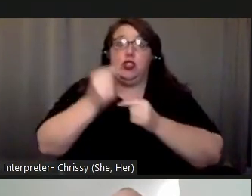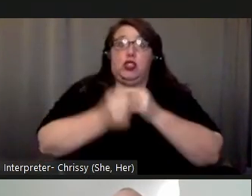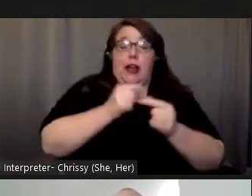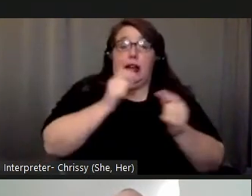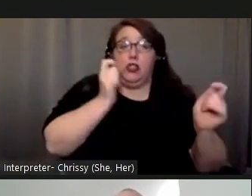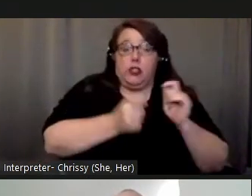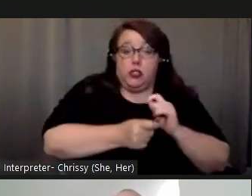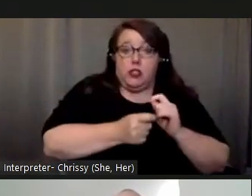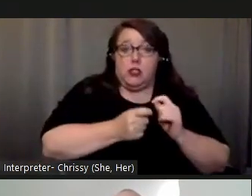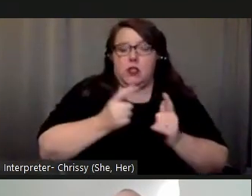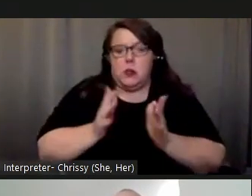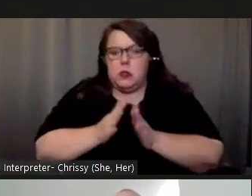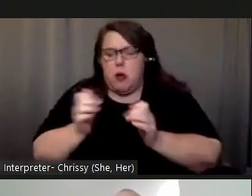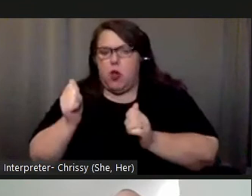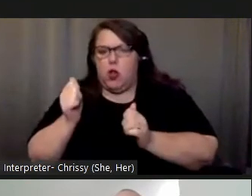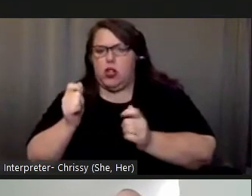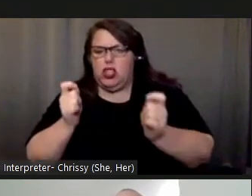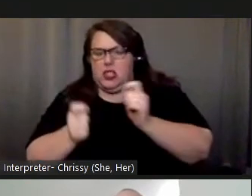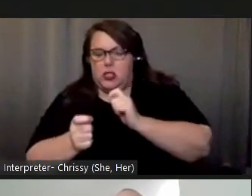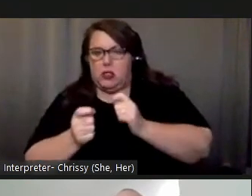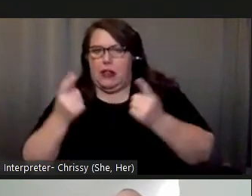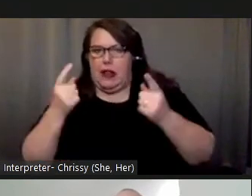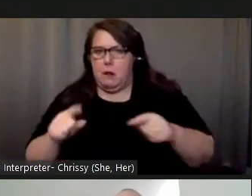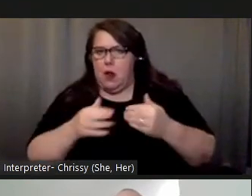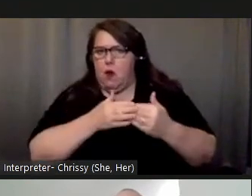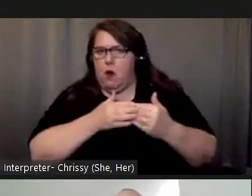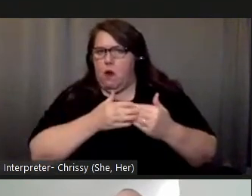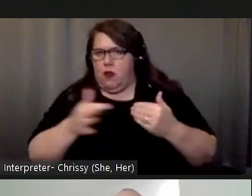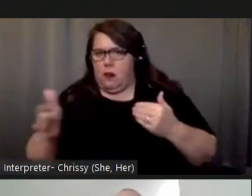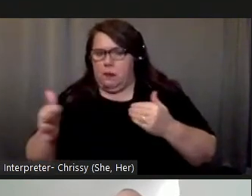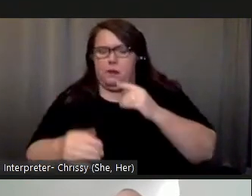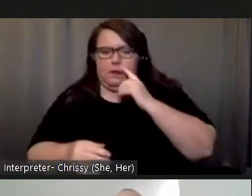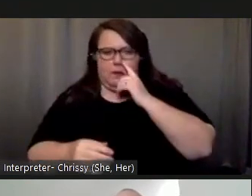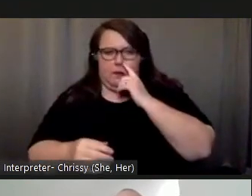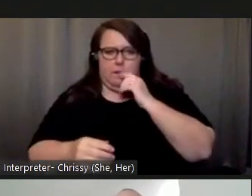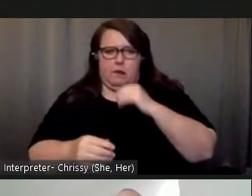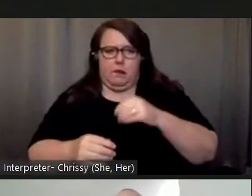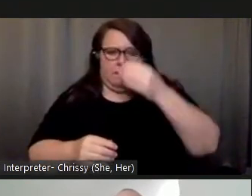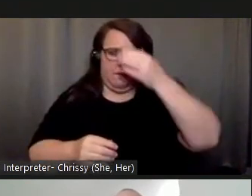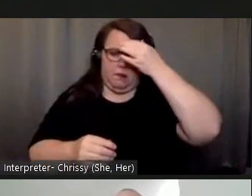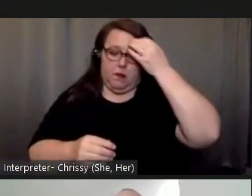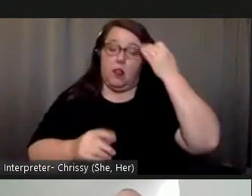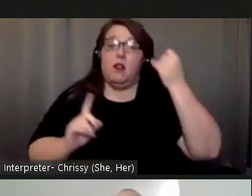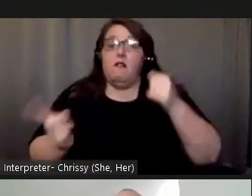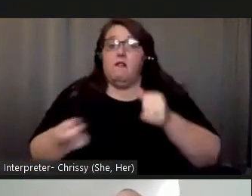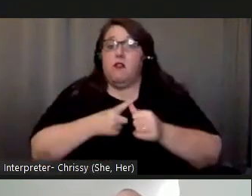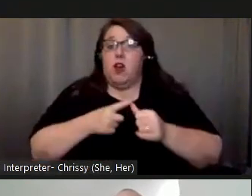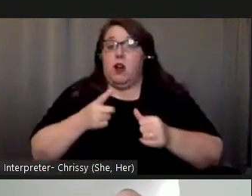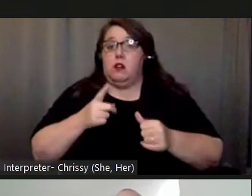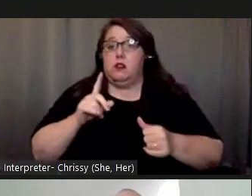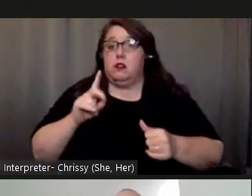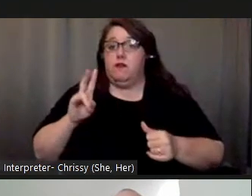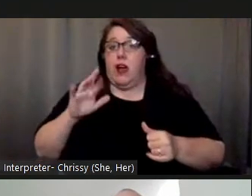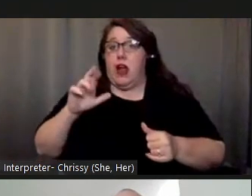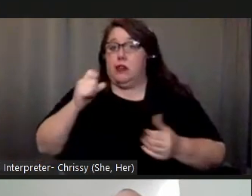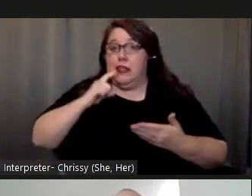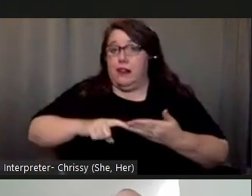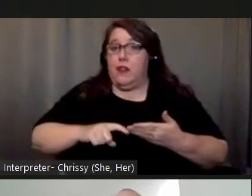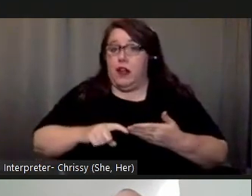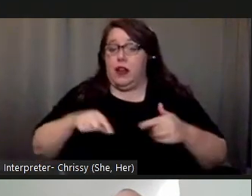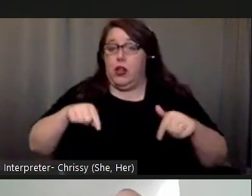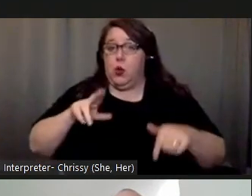these viruses over time. And so, the virus that was first identified in the US